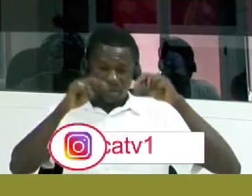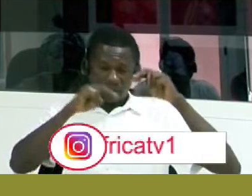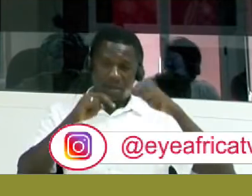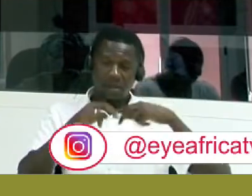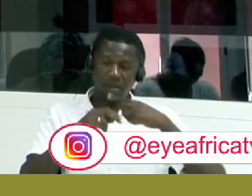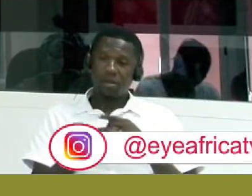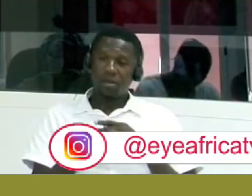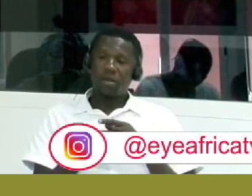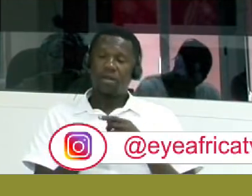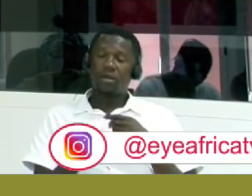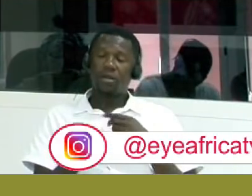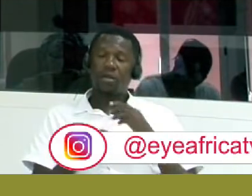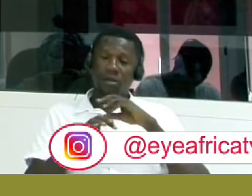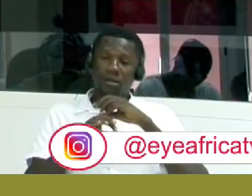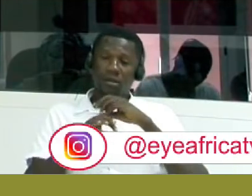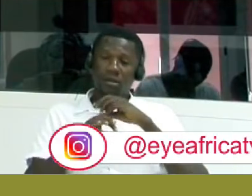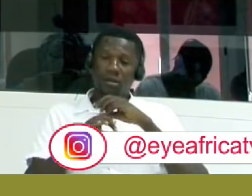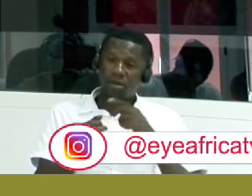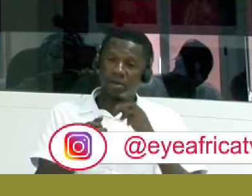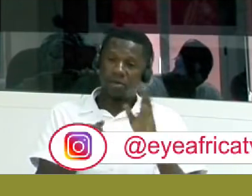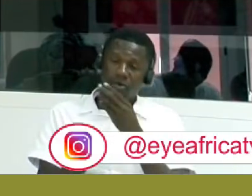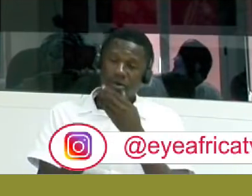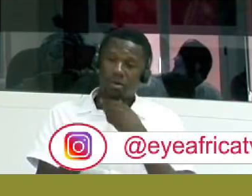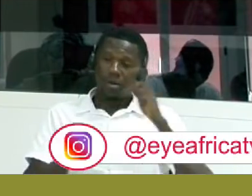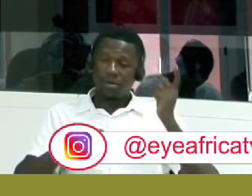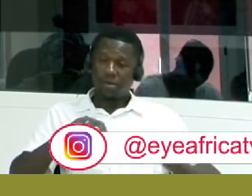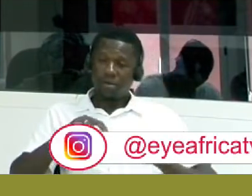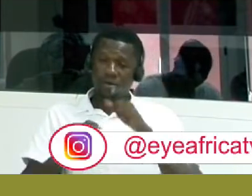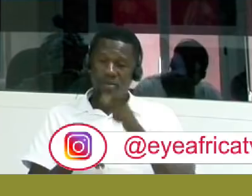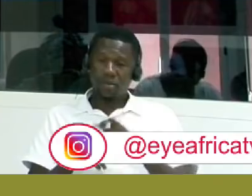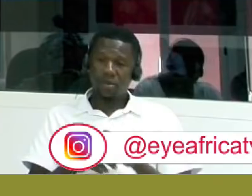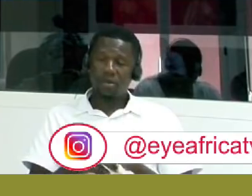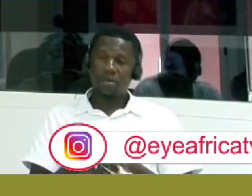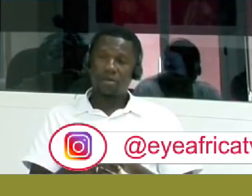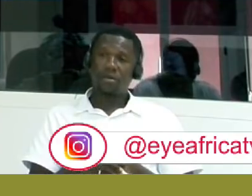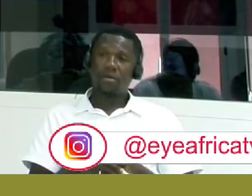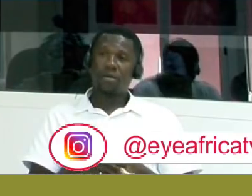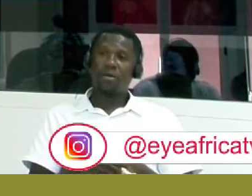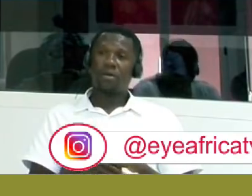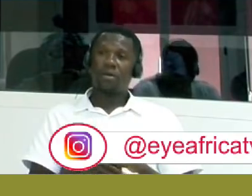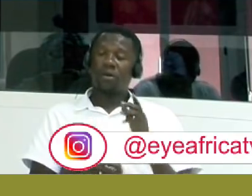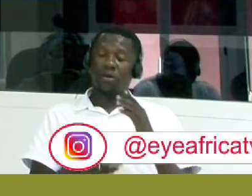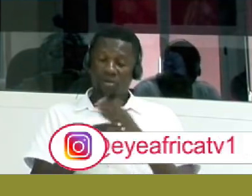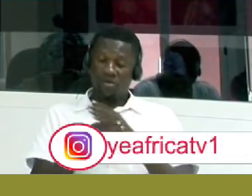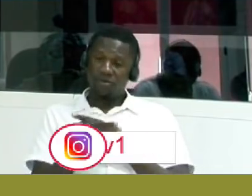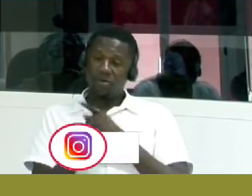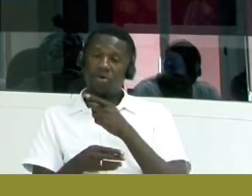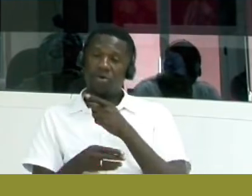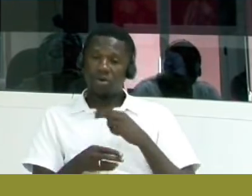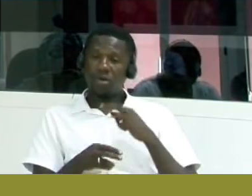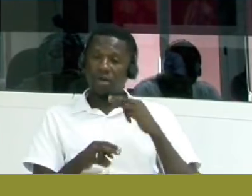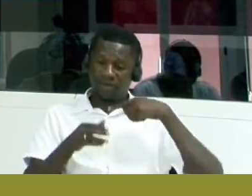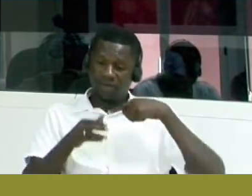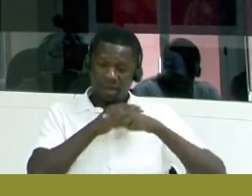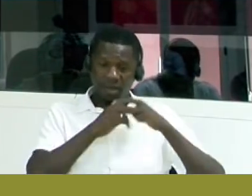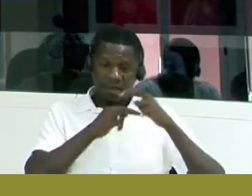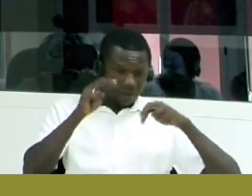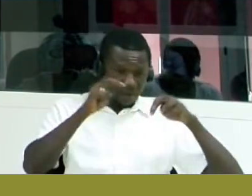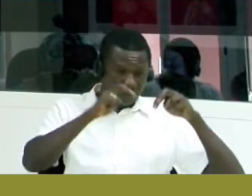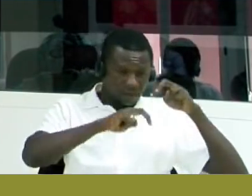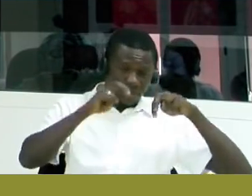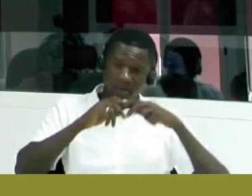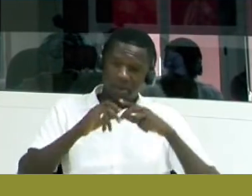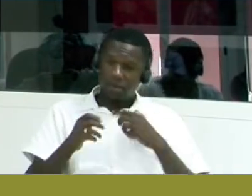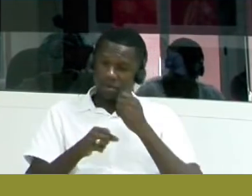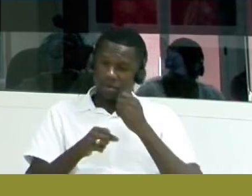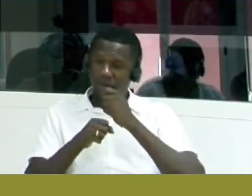and then I go and punish somebody. No, even before that, you could have had an internal inquiry. Did you